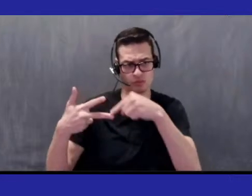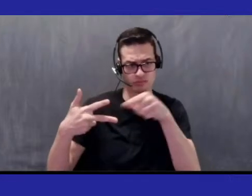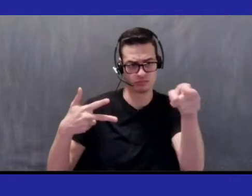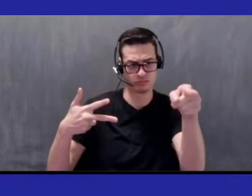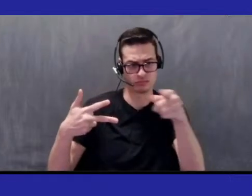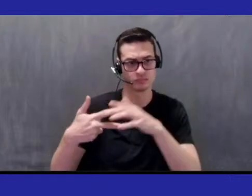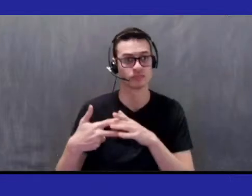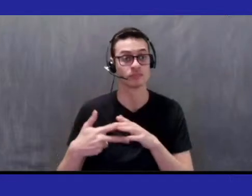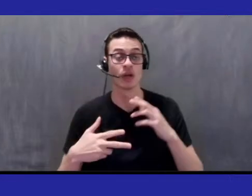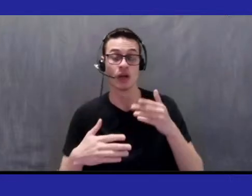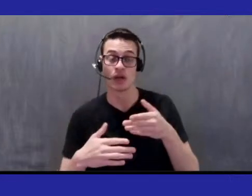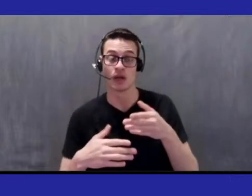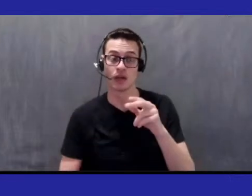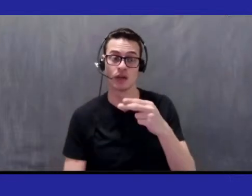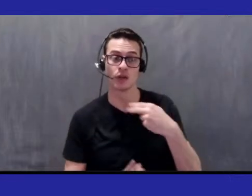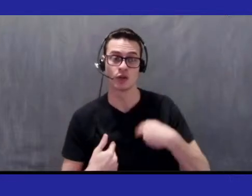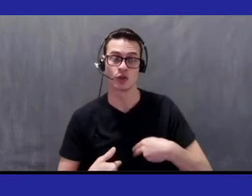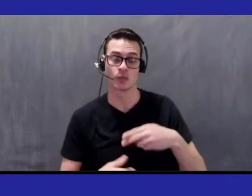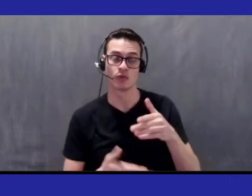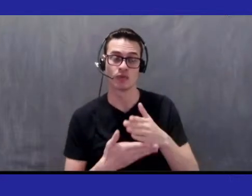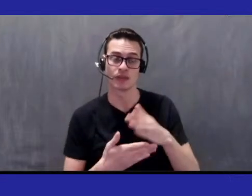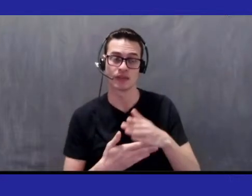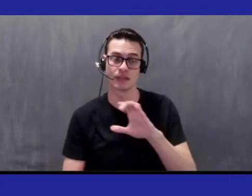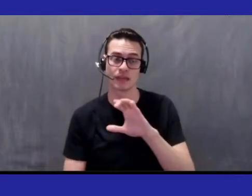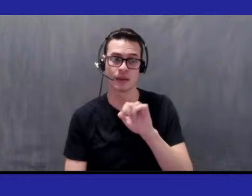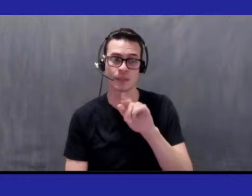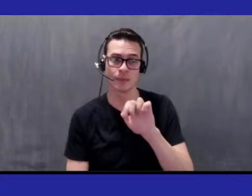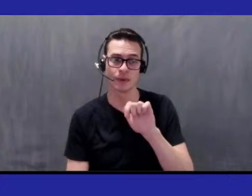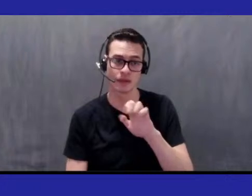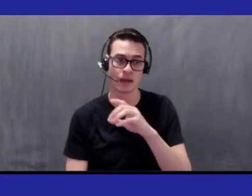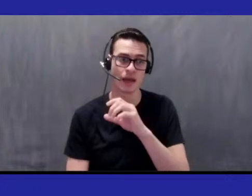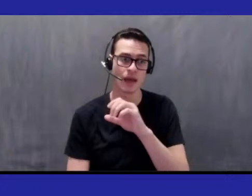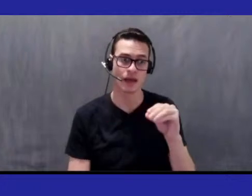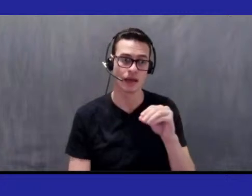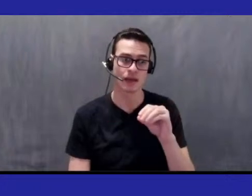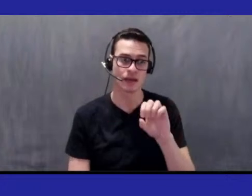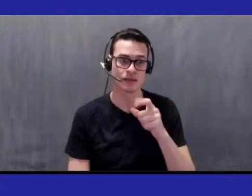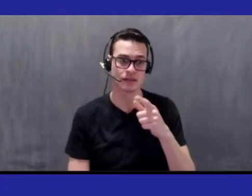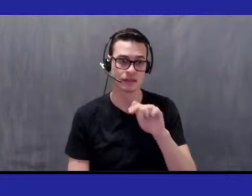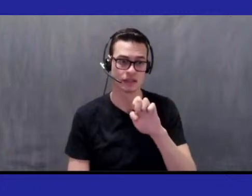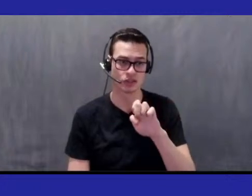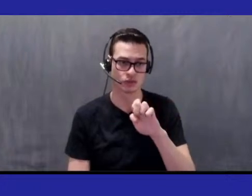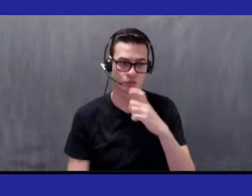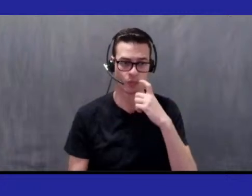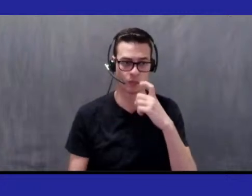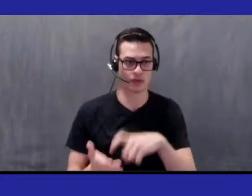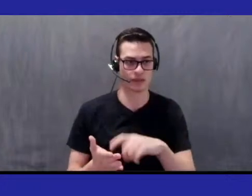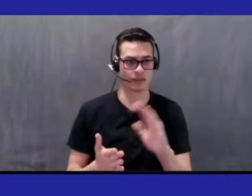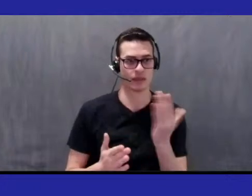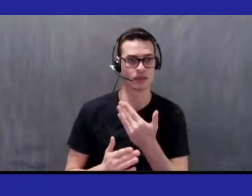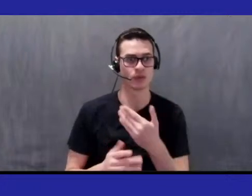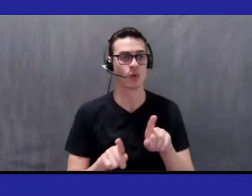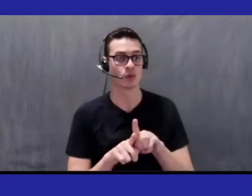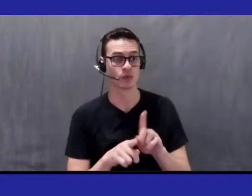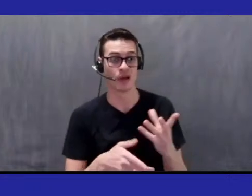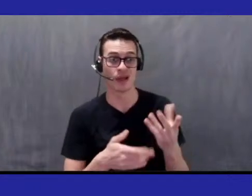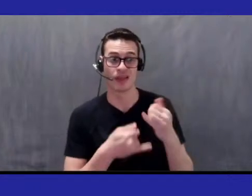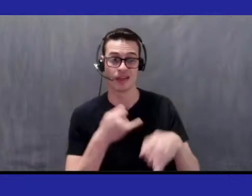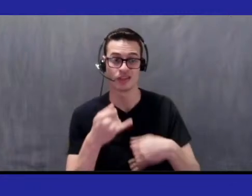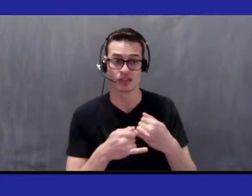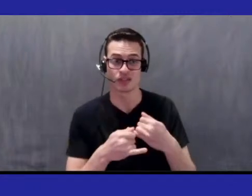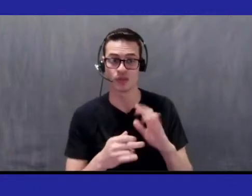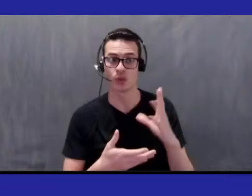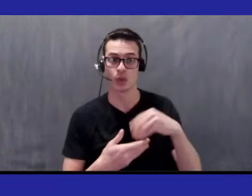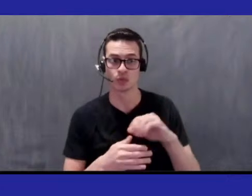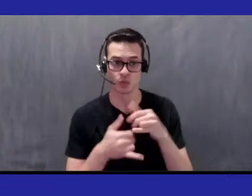Rights Campaign and SAGE. We also participated and received the International Inclusion Award in 2023.